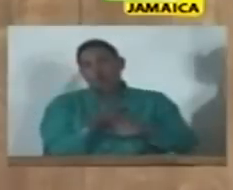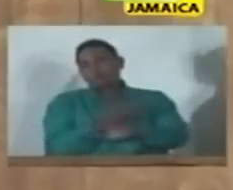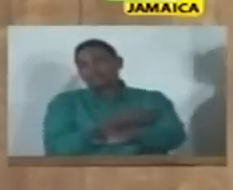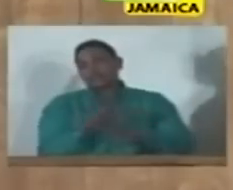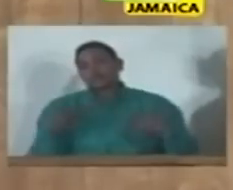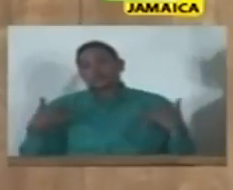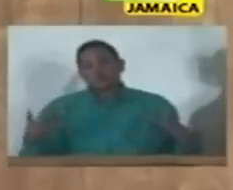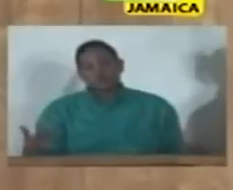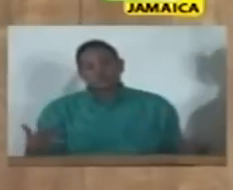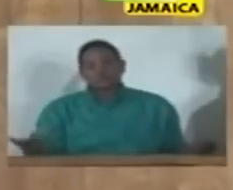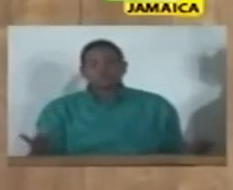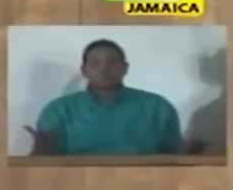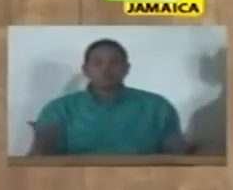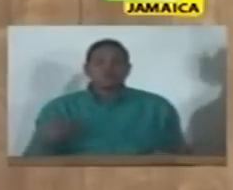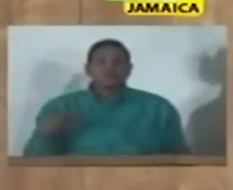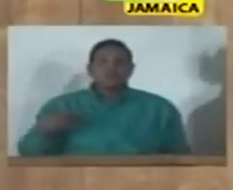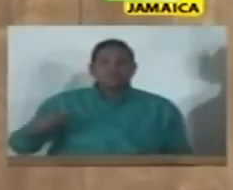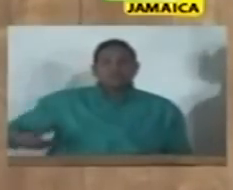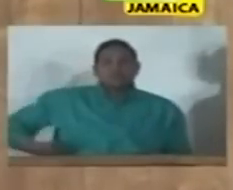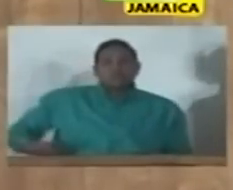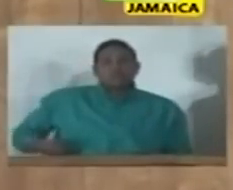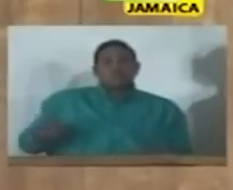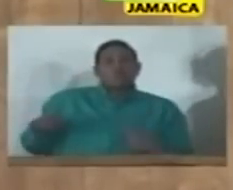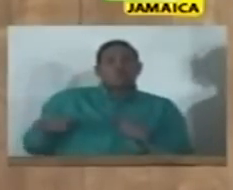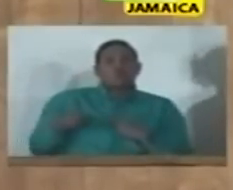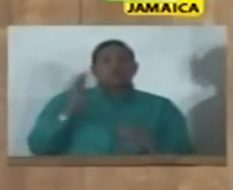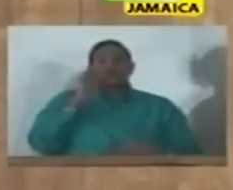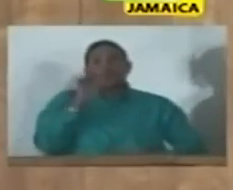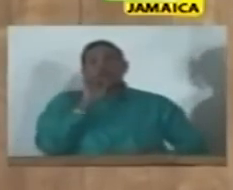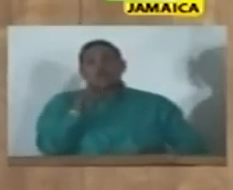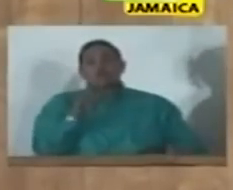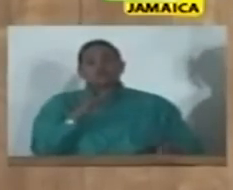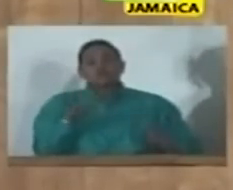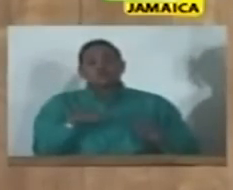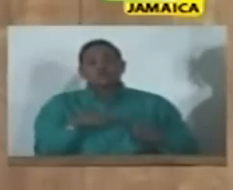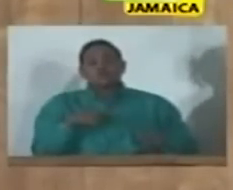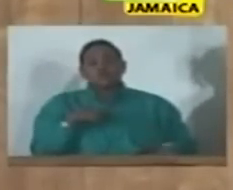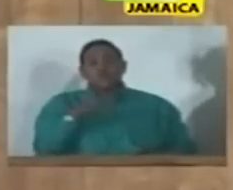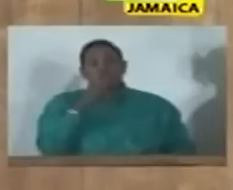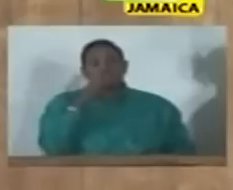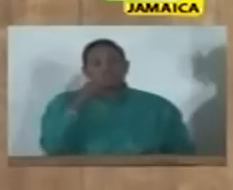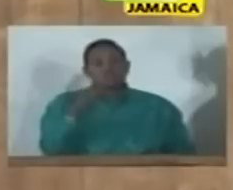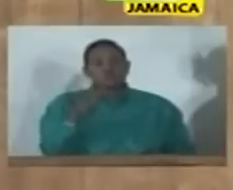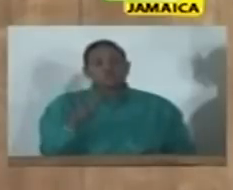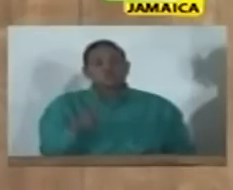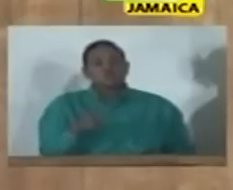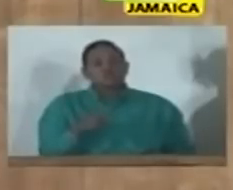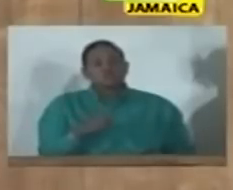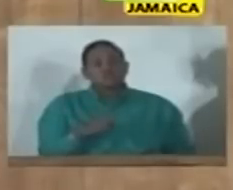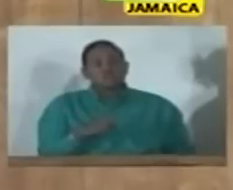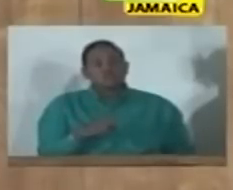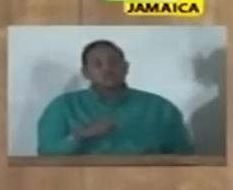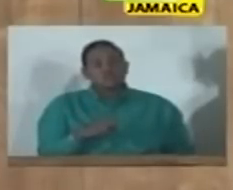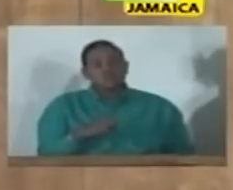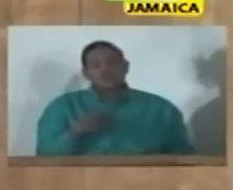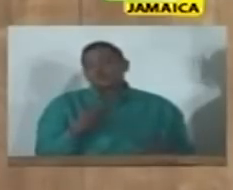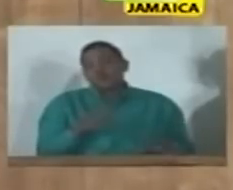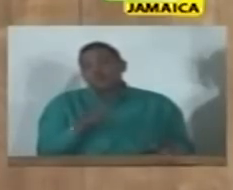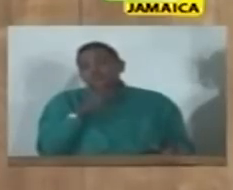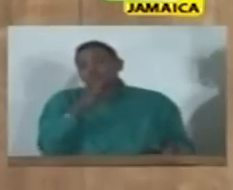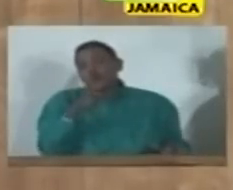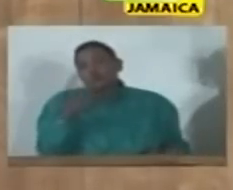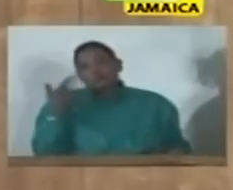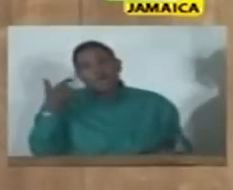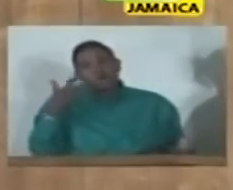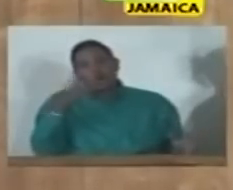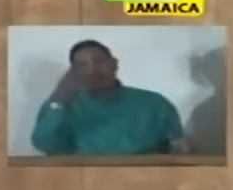I'd like to get a sense, President, because that's when I shout is when I think you're not paying me attention. I'd like to get a sense